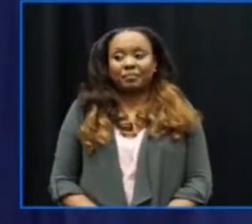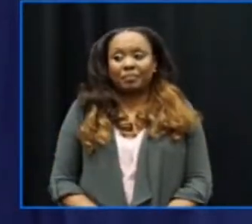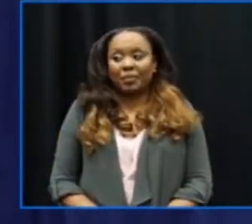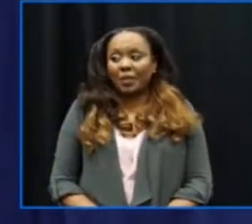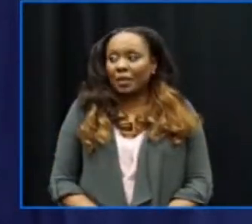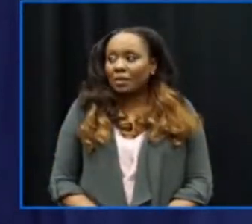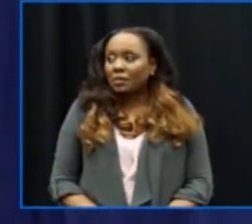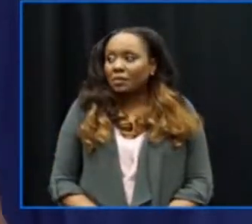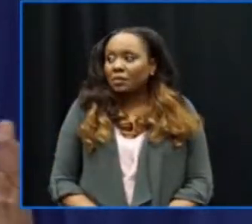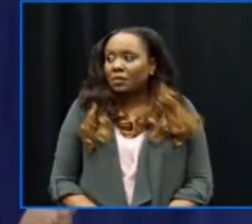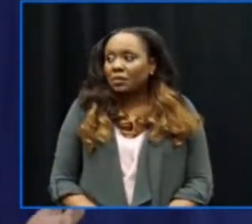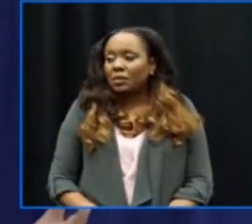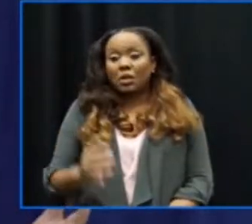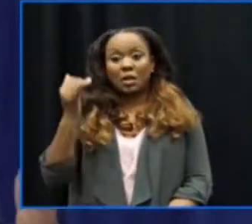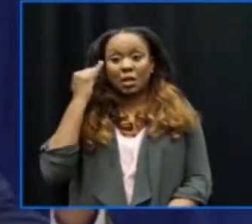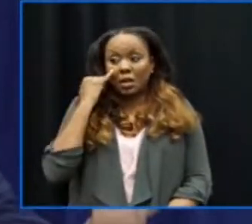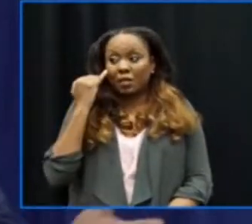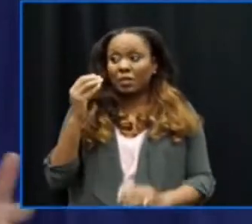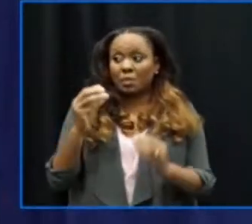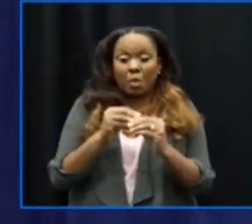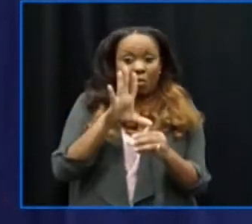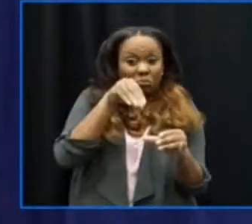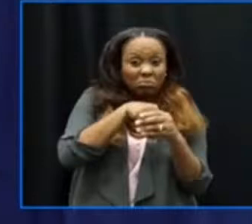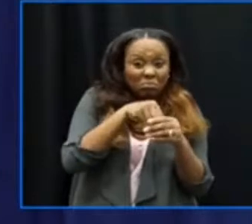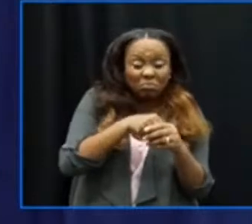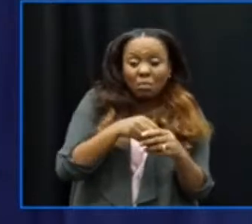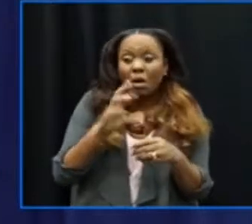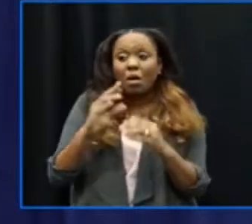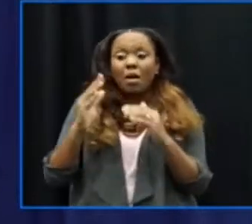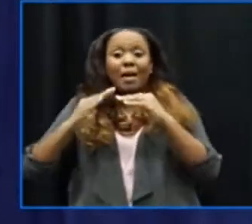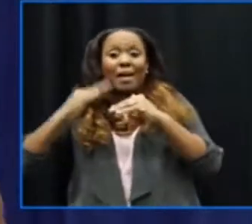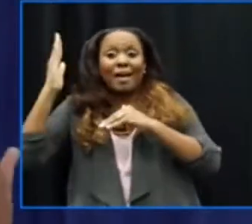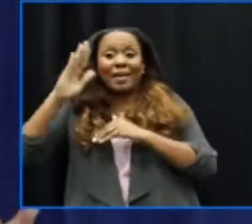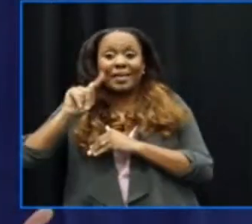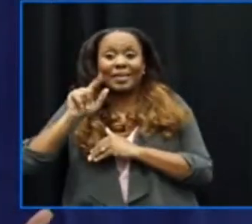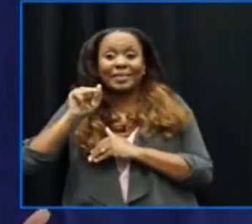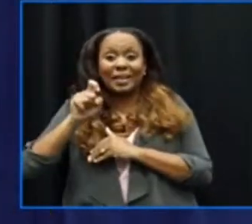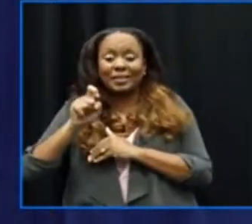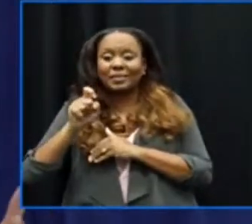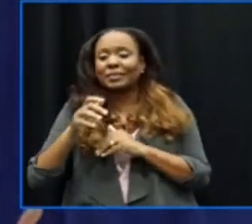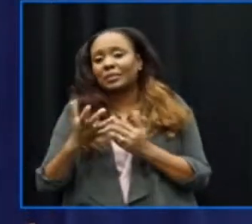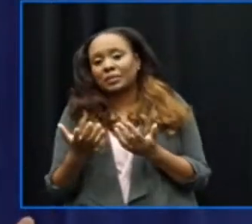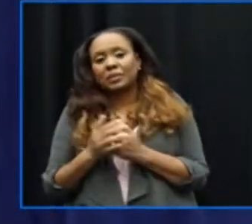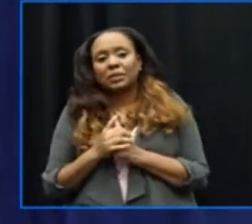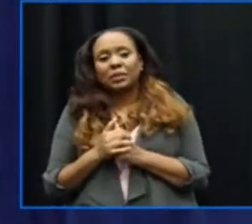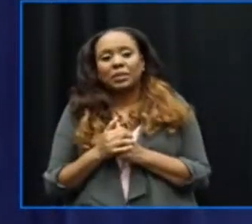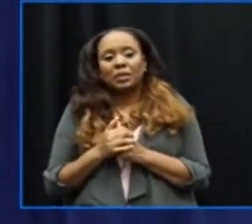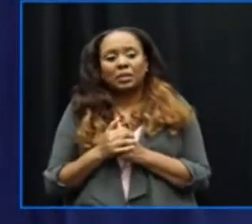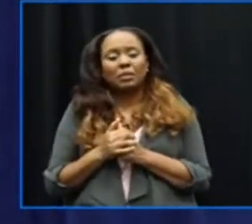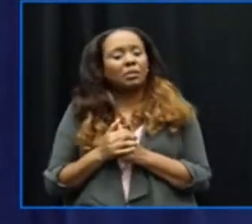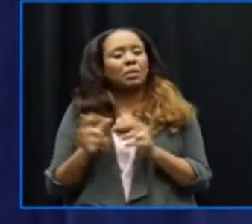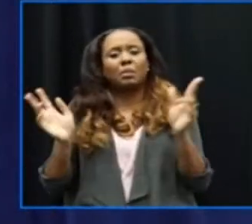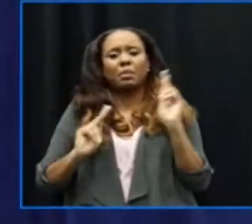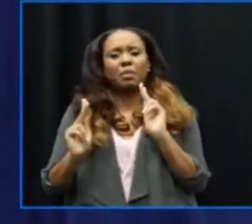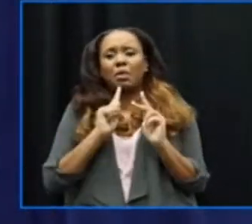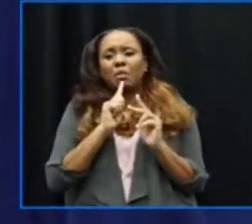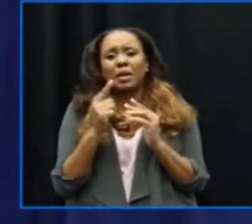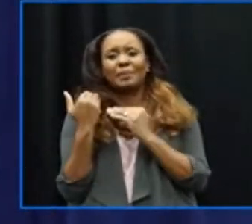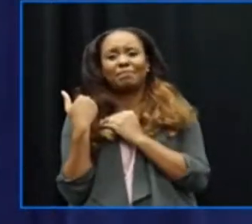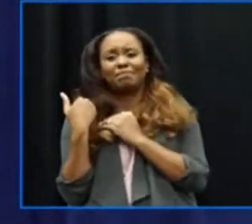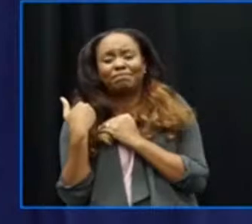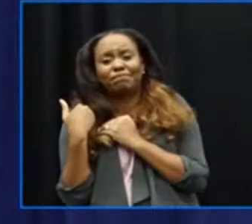higher contribution or higher tax that goes towards NIS, it's almost the same people who are going to feel that burden down the